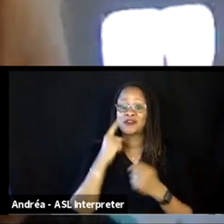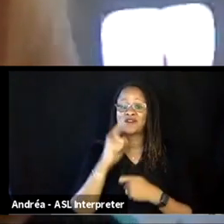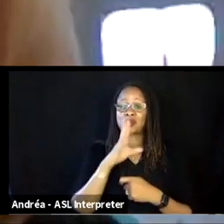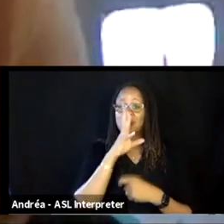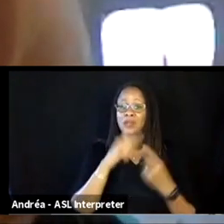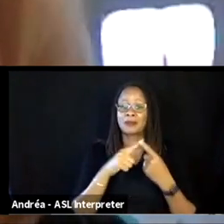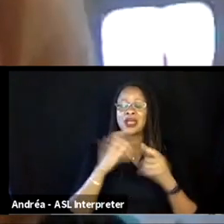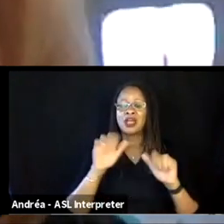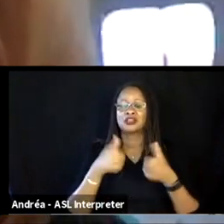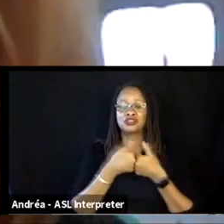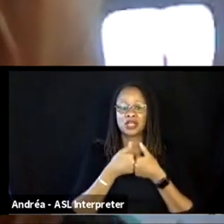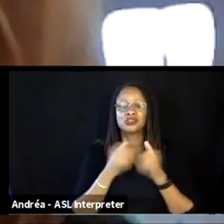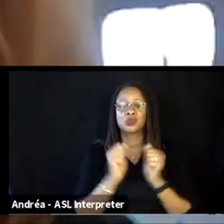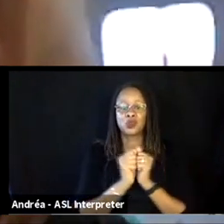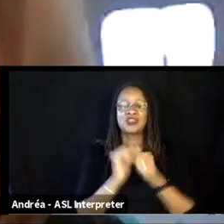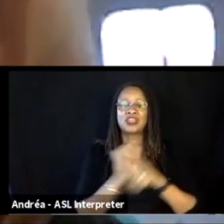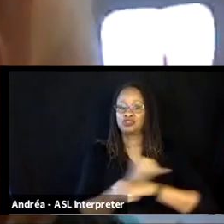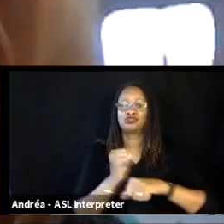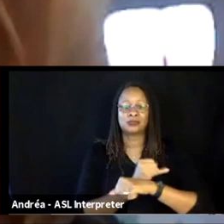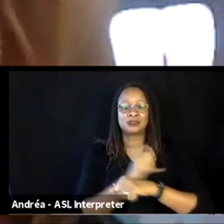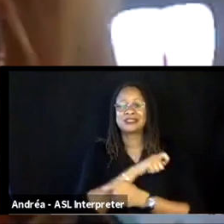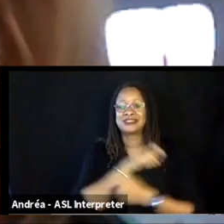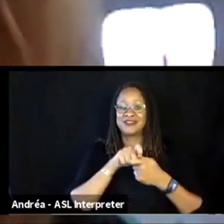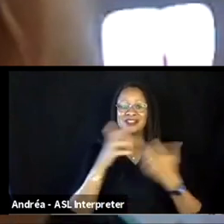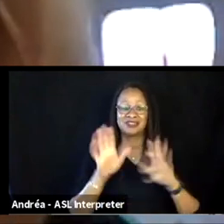talking about the challenges with internships. Sure. So,